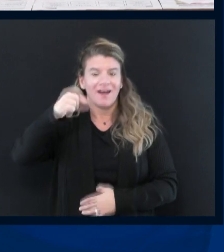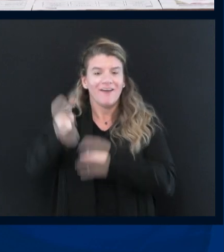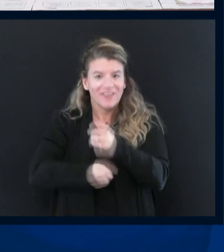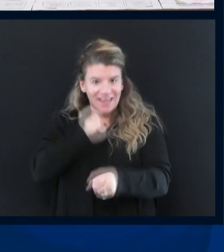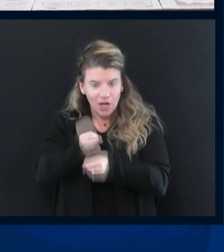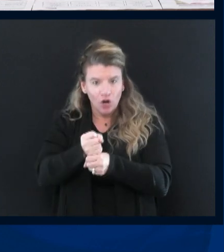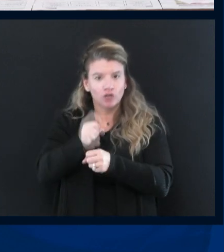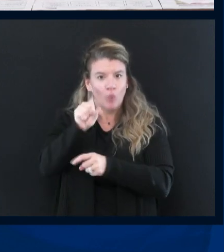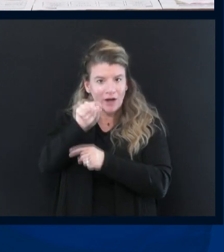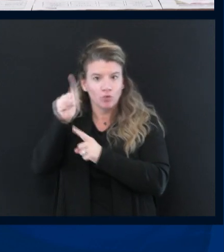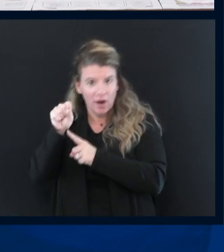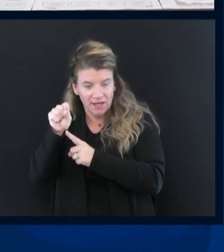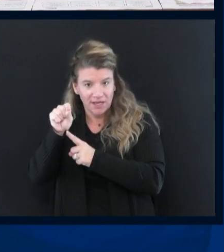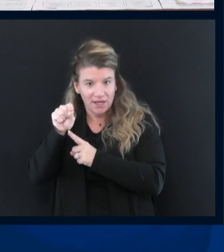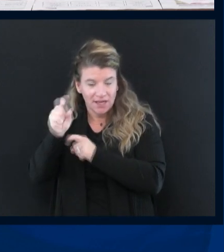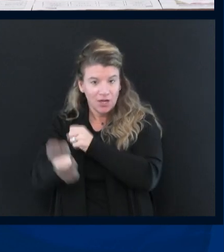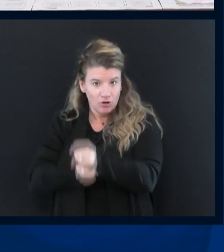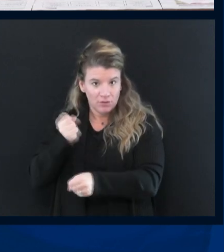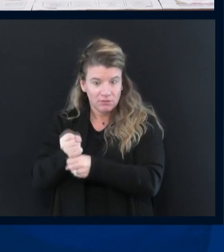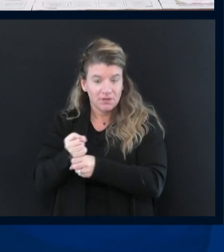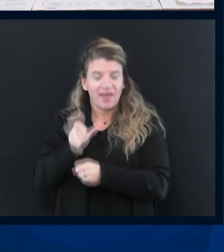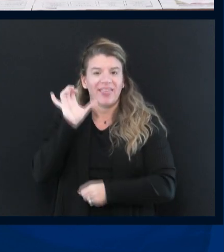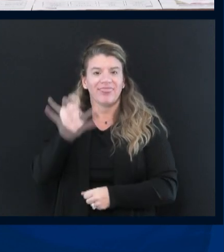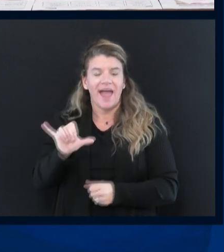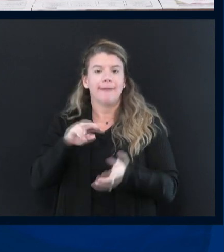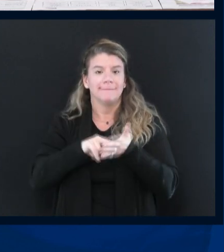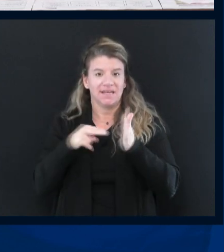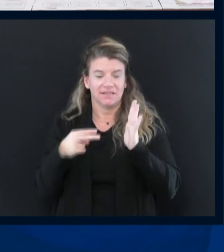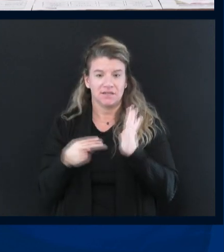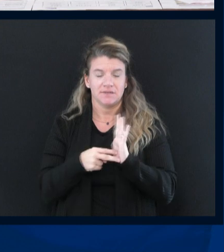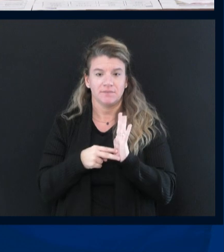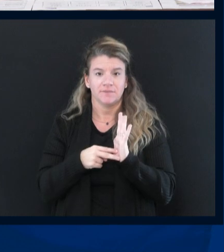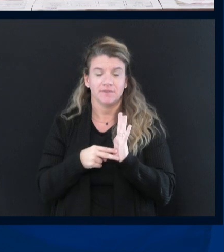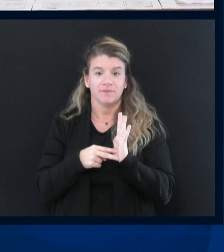of the 2020 year, which would have been